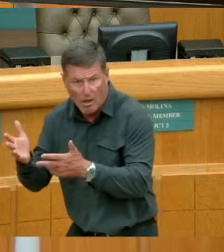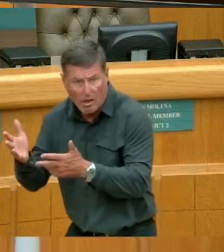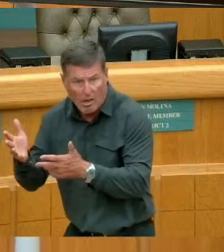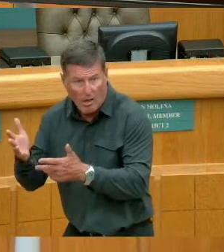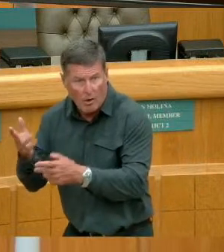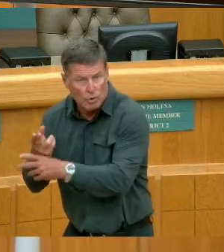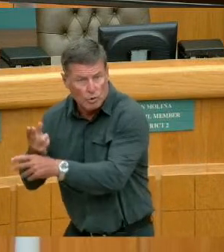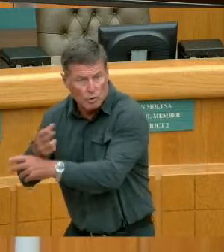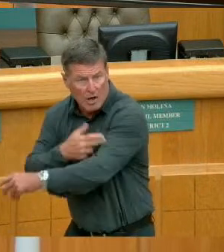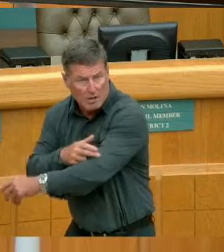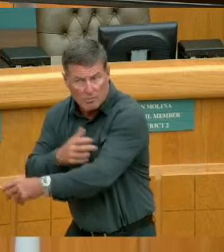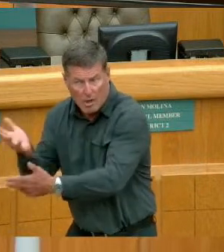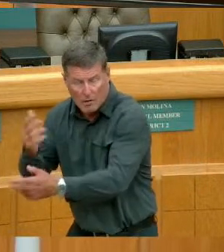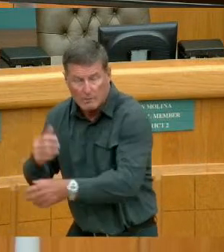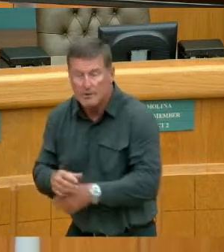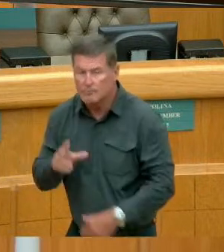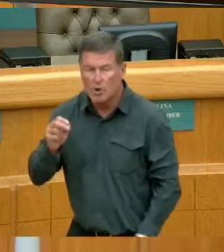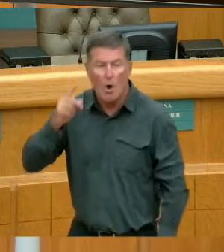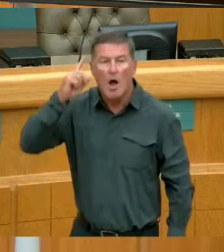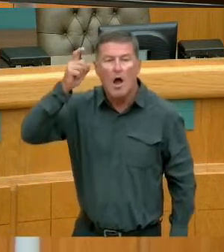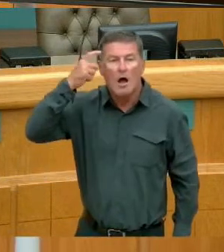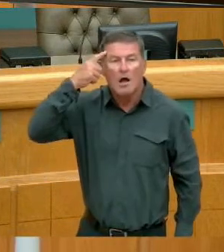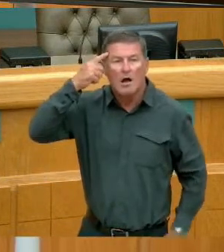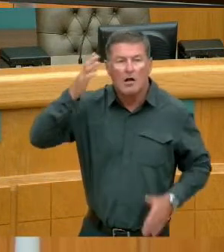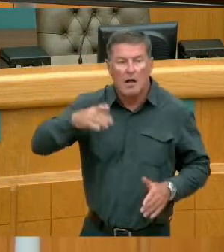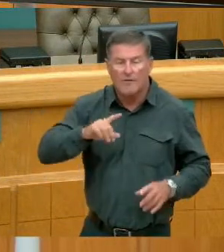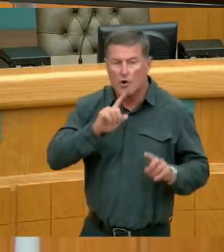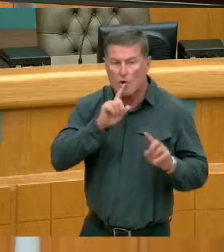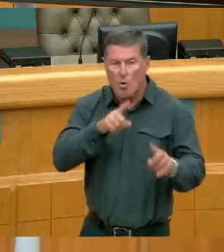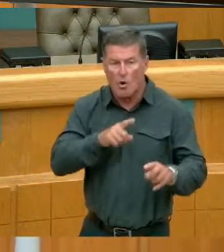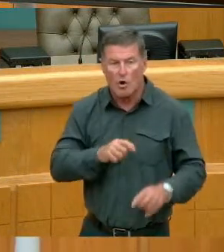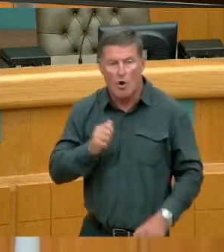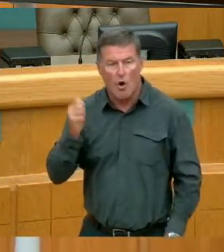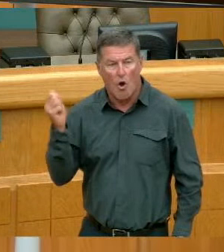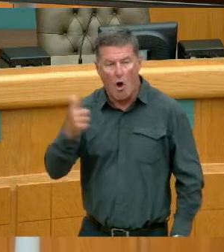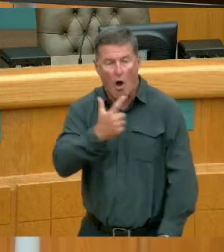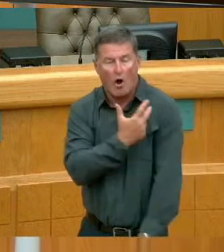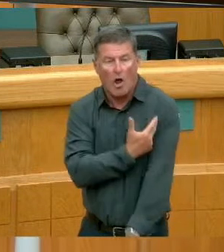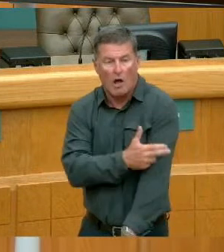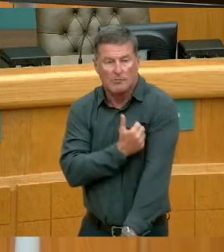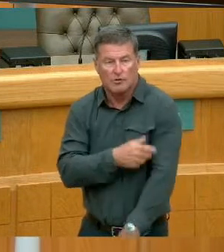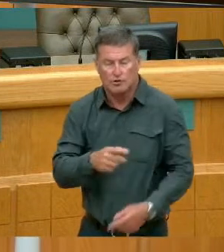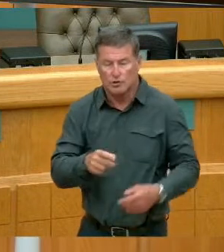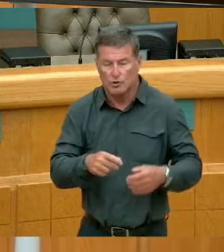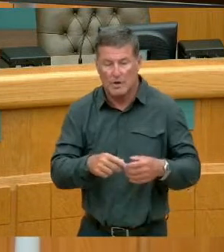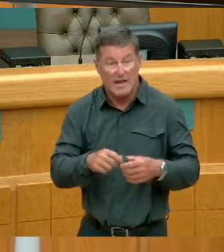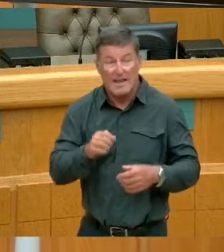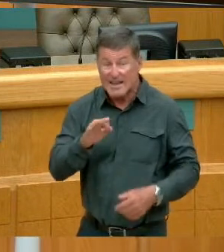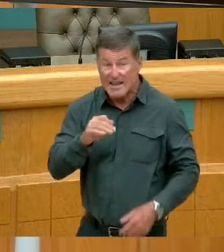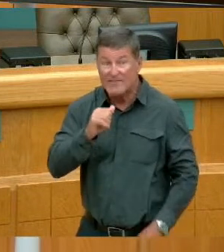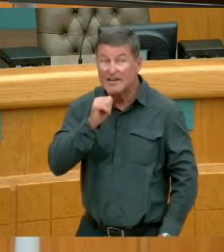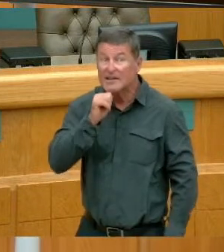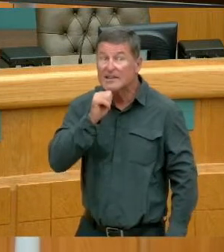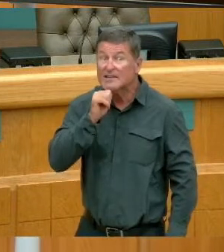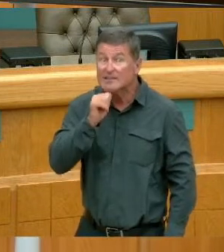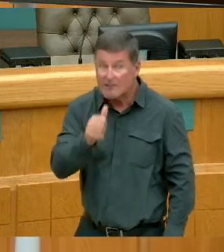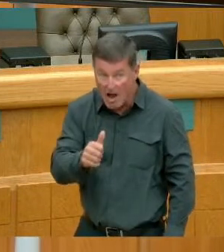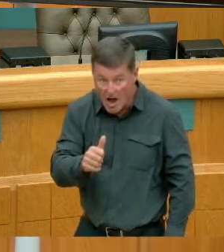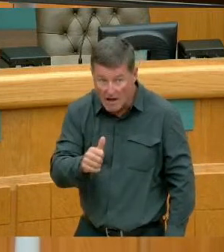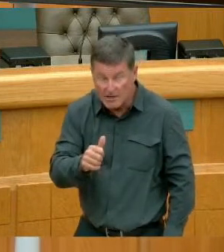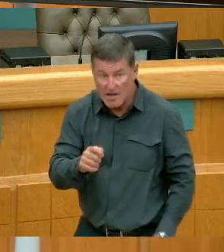executive order, the governor directs all hospitals in these counties to postpone surgeries and procedures that are not, and here's the magic